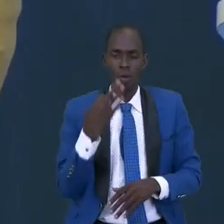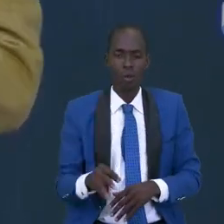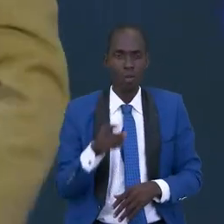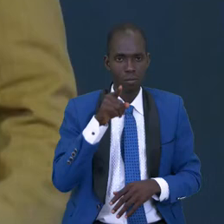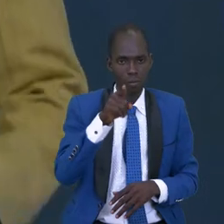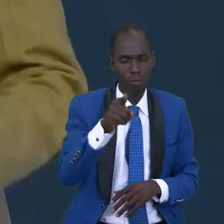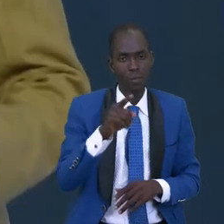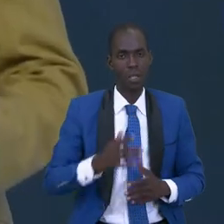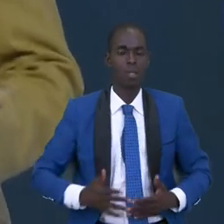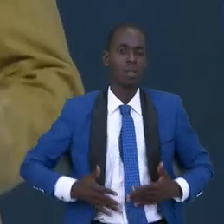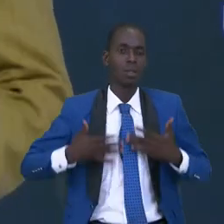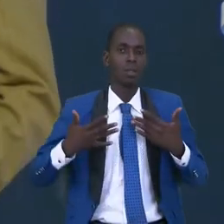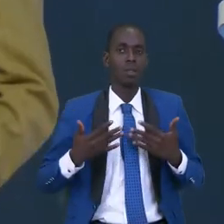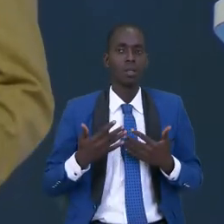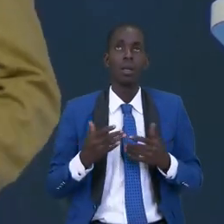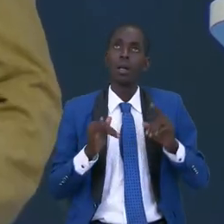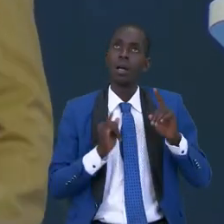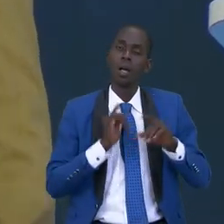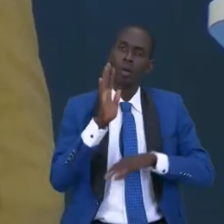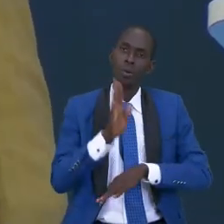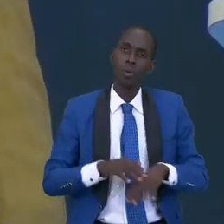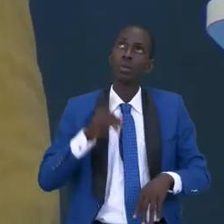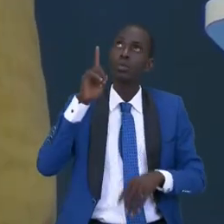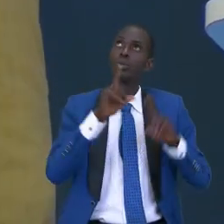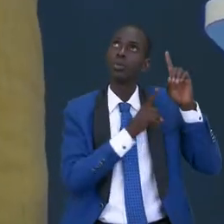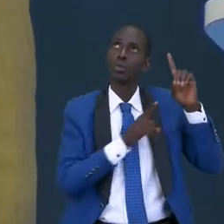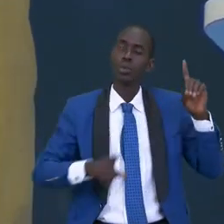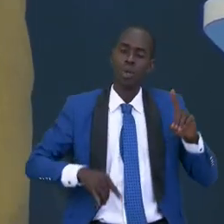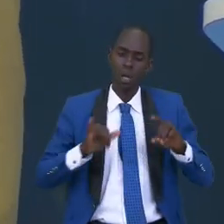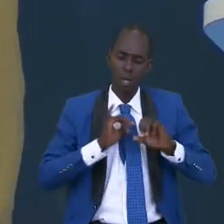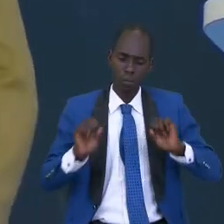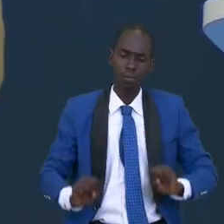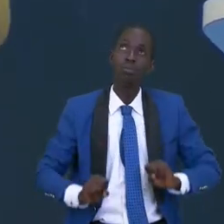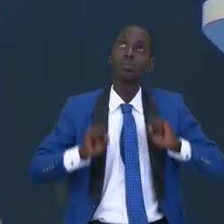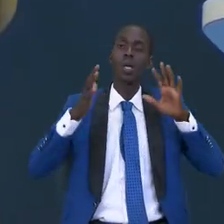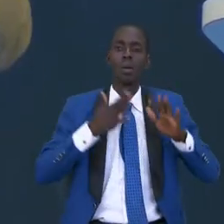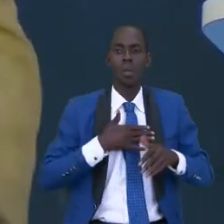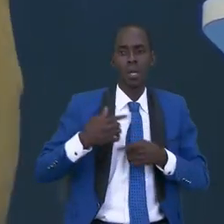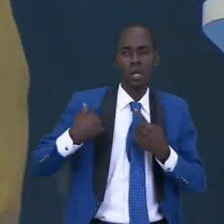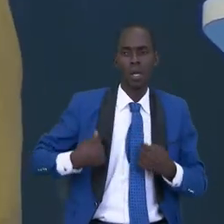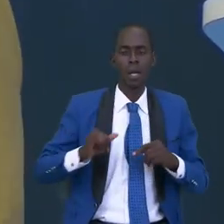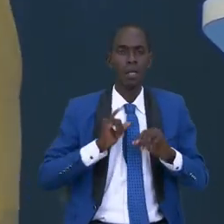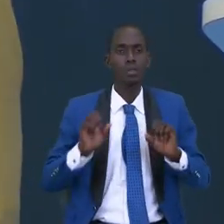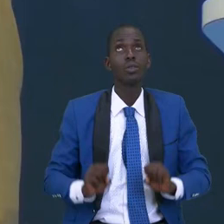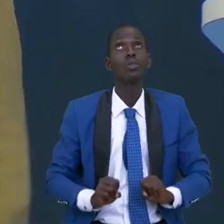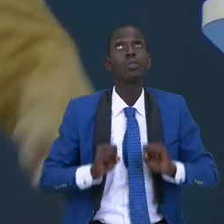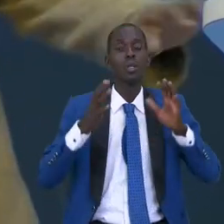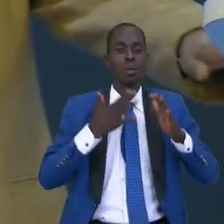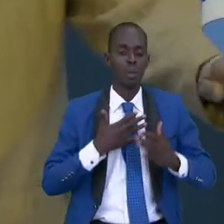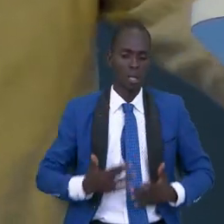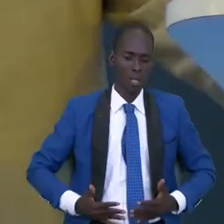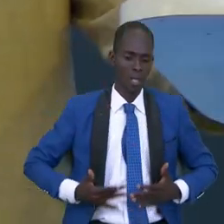life. "I call you Lord. I surrender my heart. I surrender my life unto